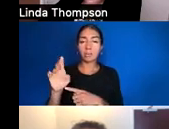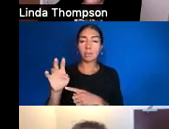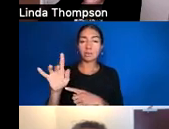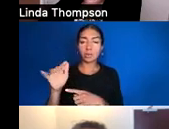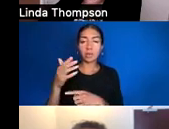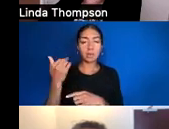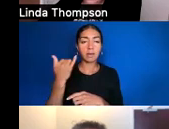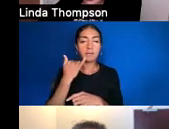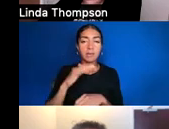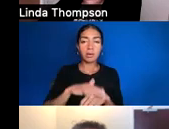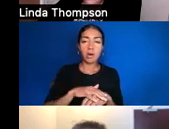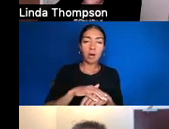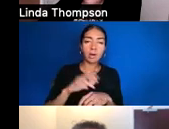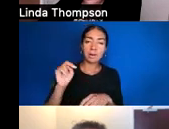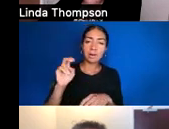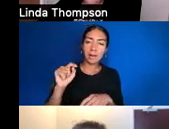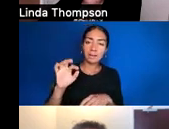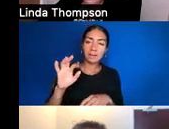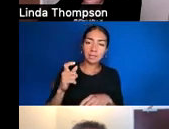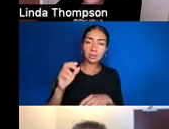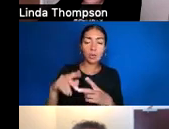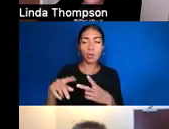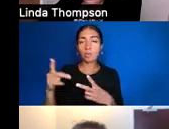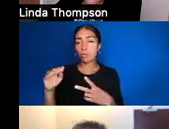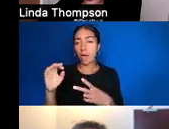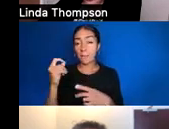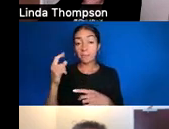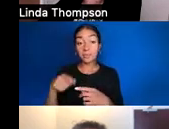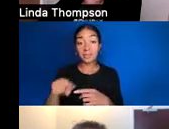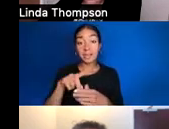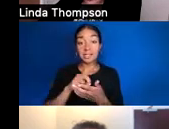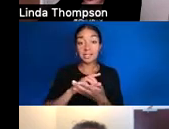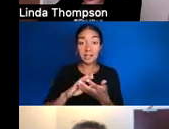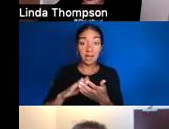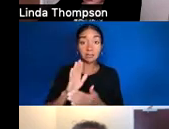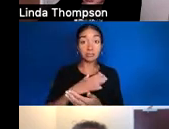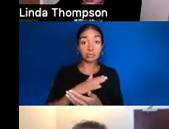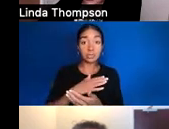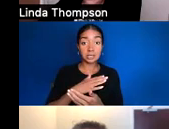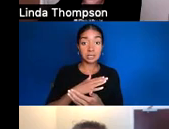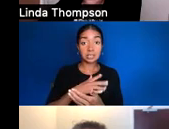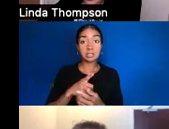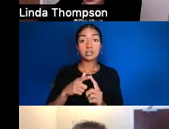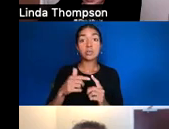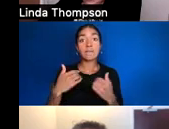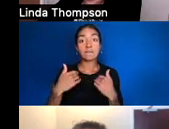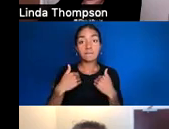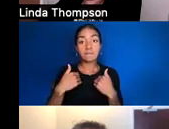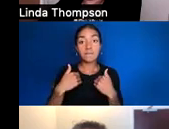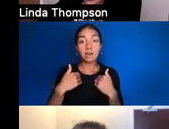Netflix, but they actually design music to have a human with